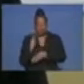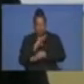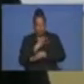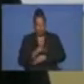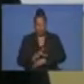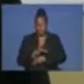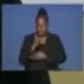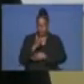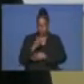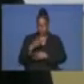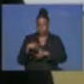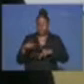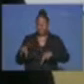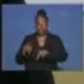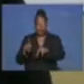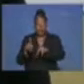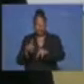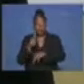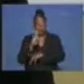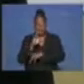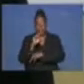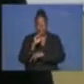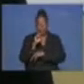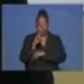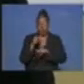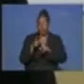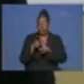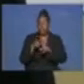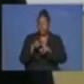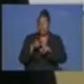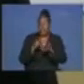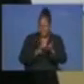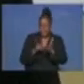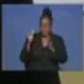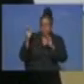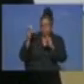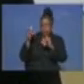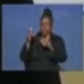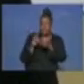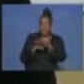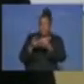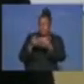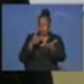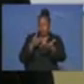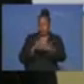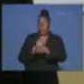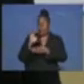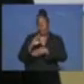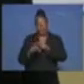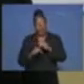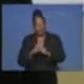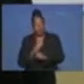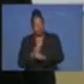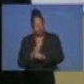We feel that we're on a trajectory with the BPSU to sign, and hopeful that we'll sign before the end of the year. So as a